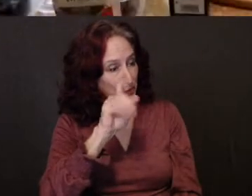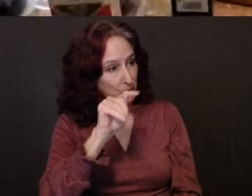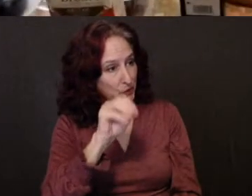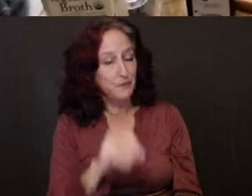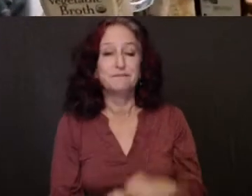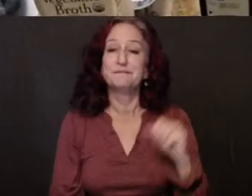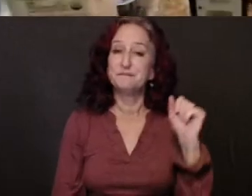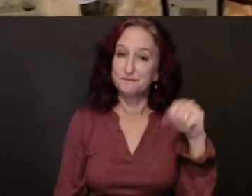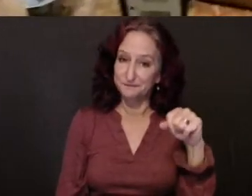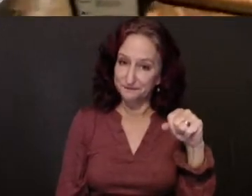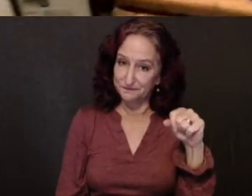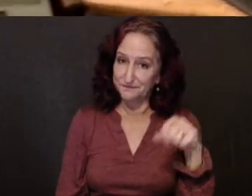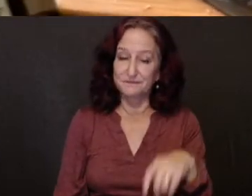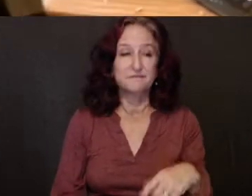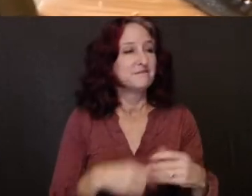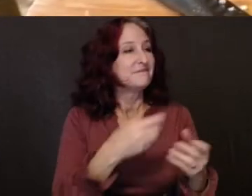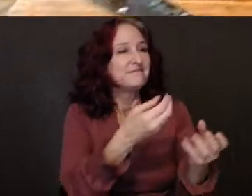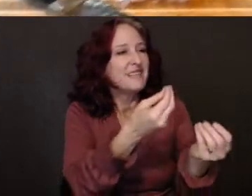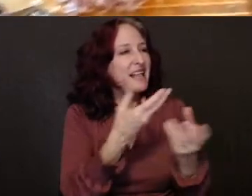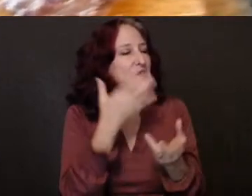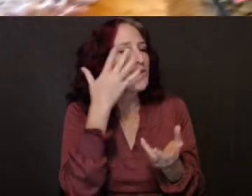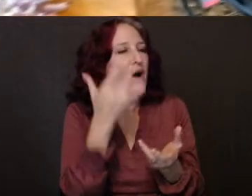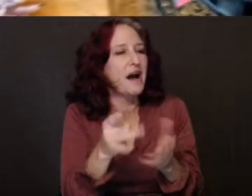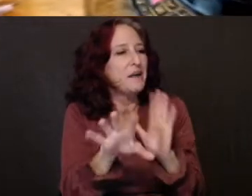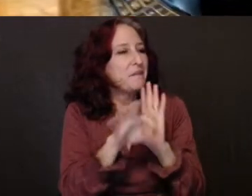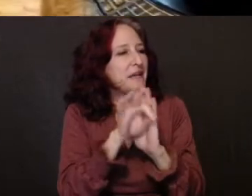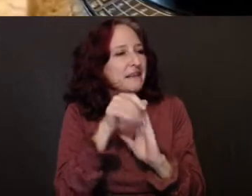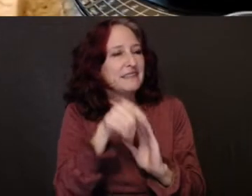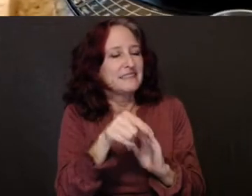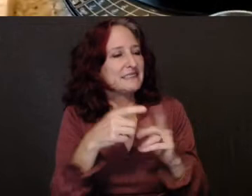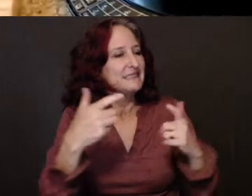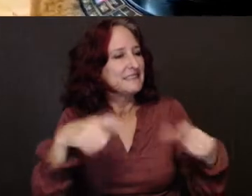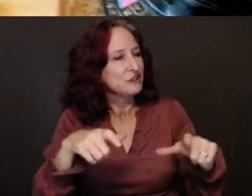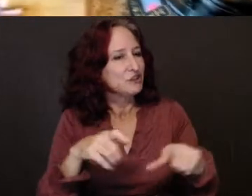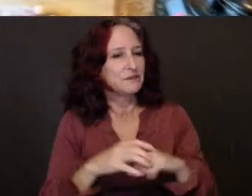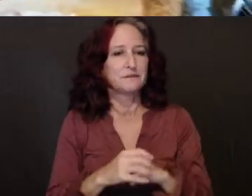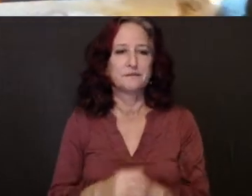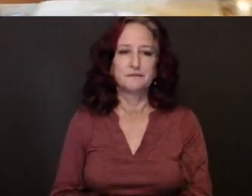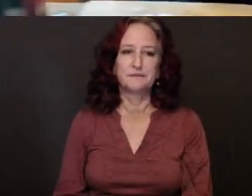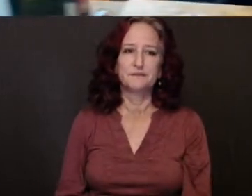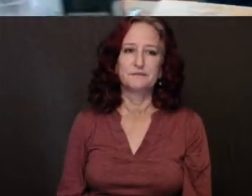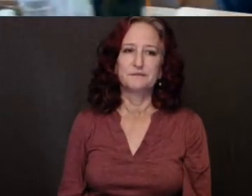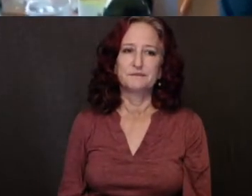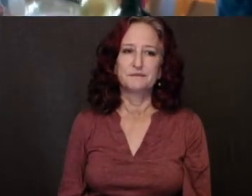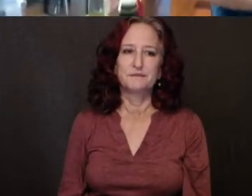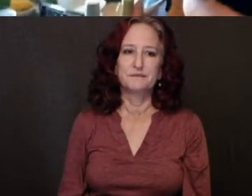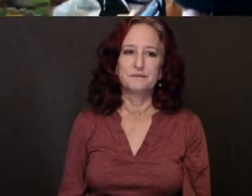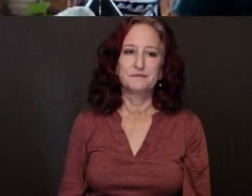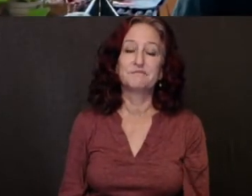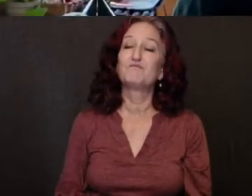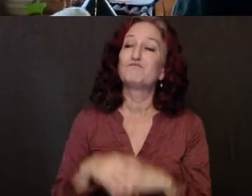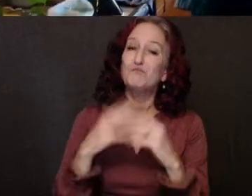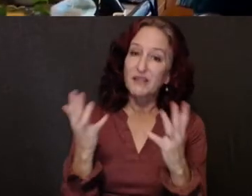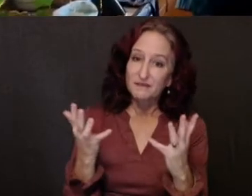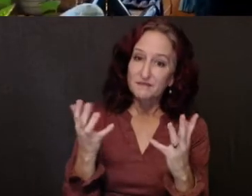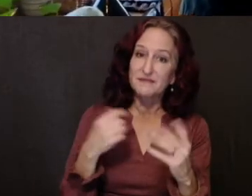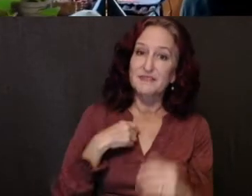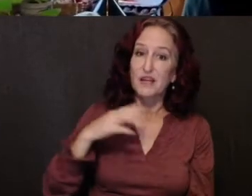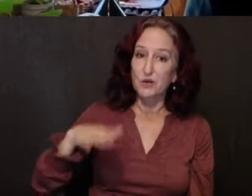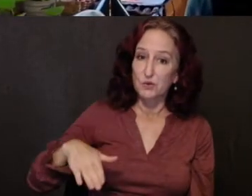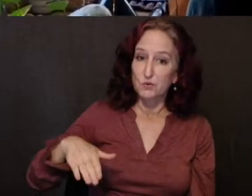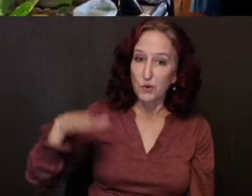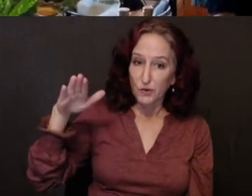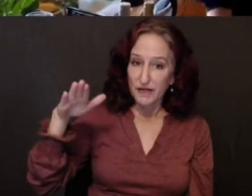It's one of my favorite things to do. So today you're doing pumpkin risotto. Yes. And